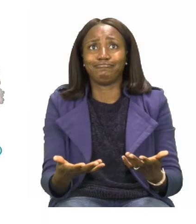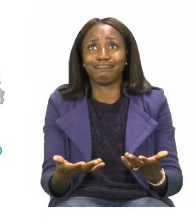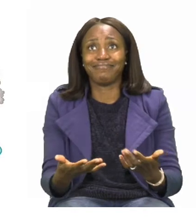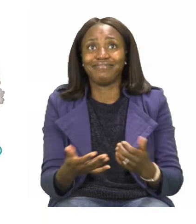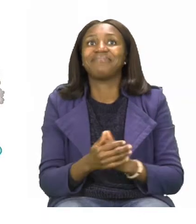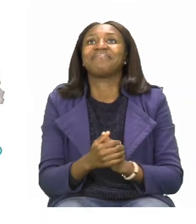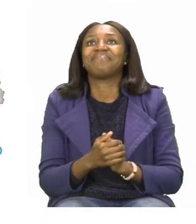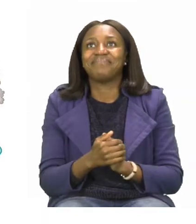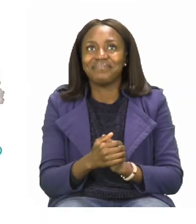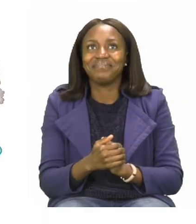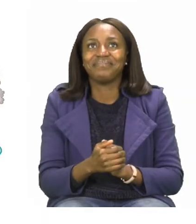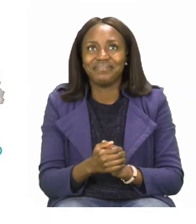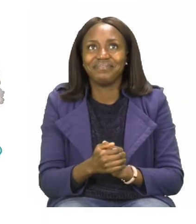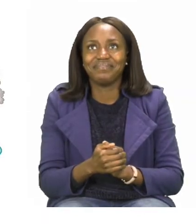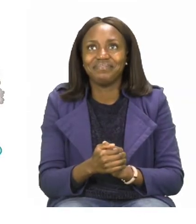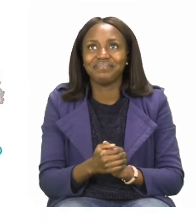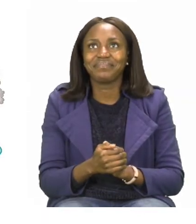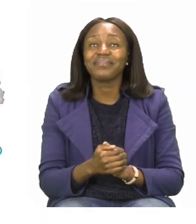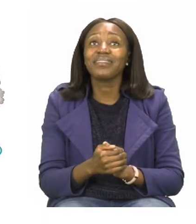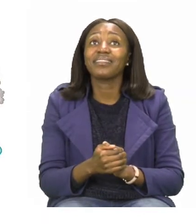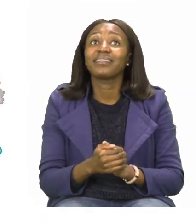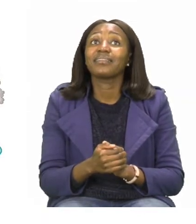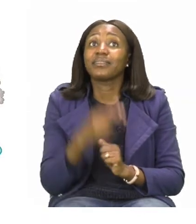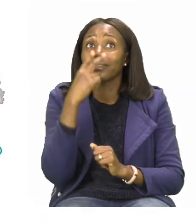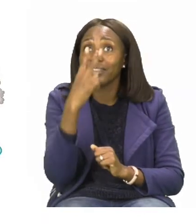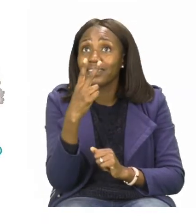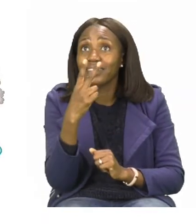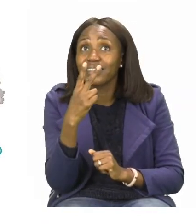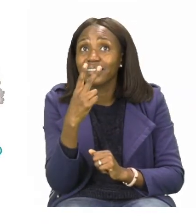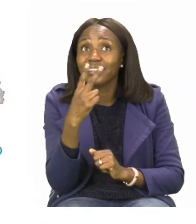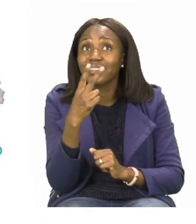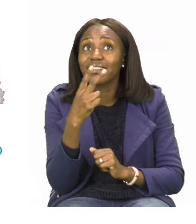our dialogue. Now, as you noticed, I did not read their